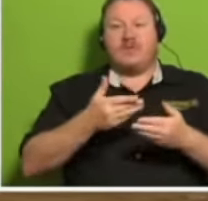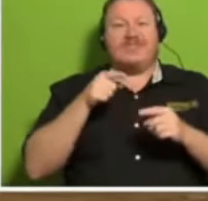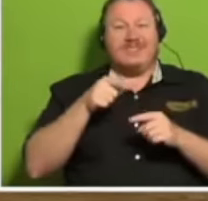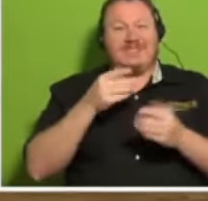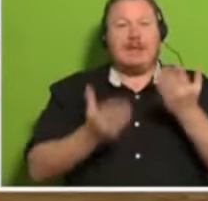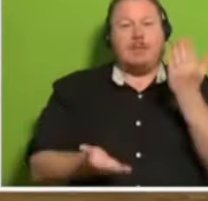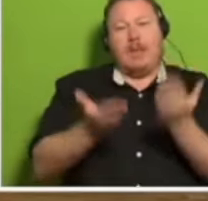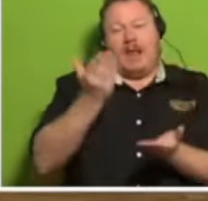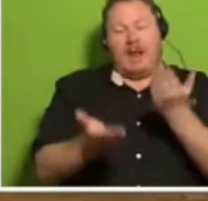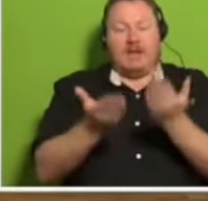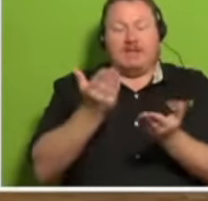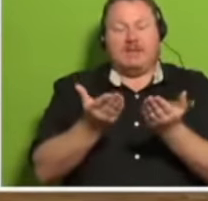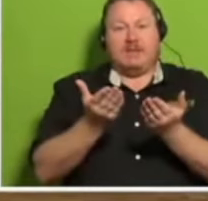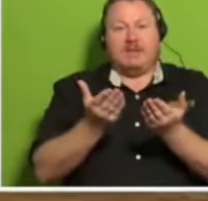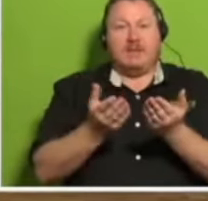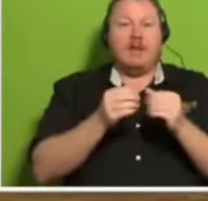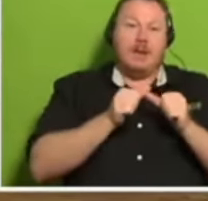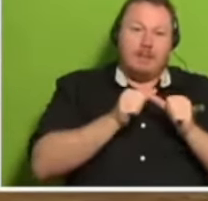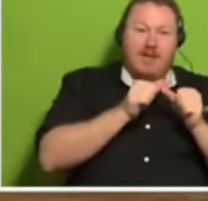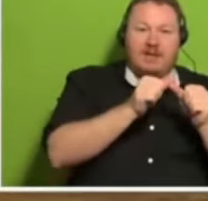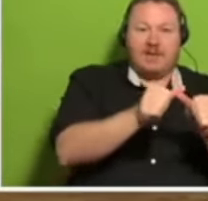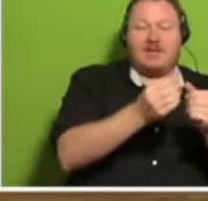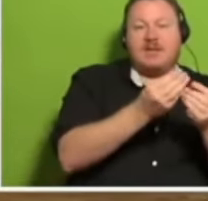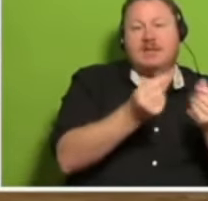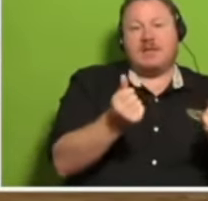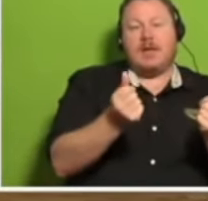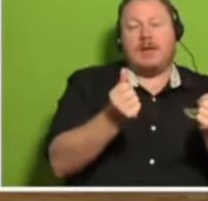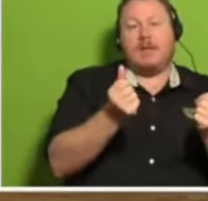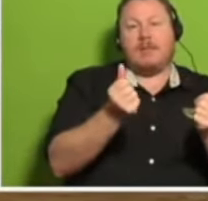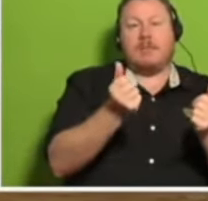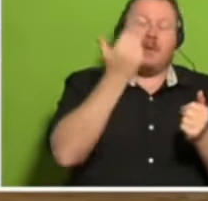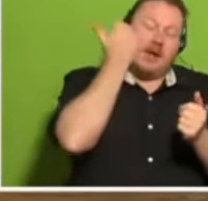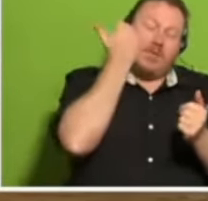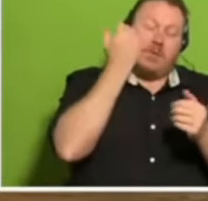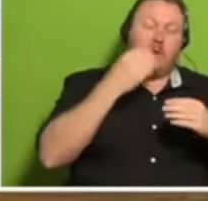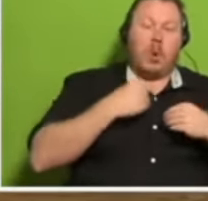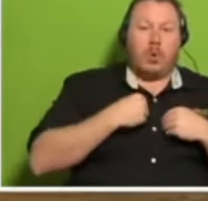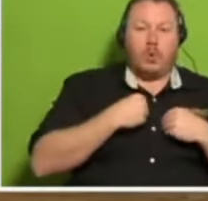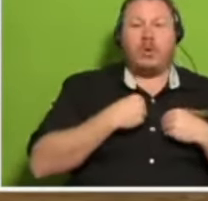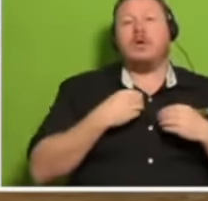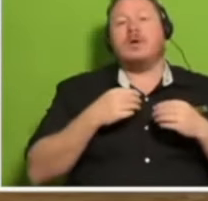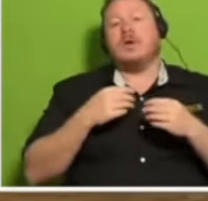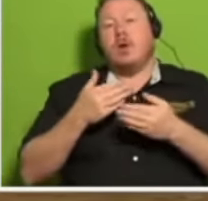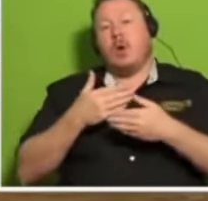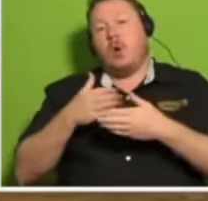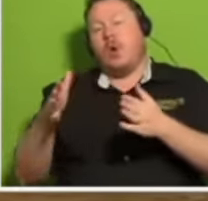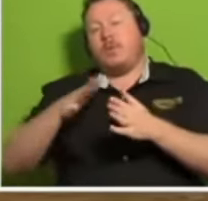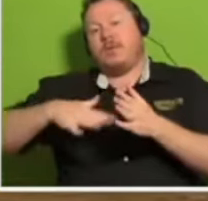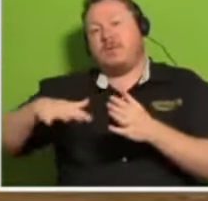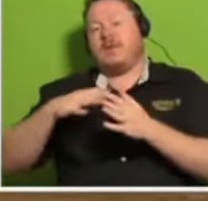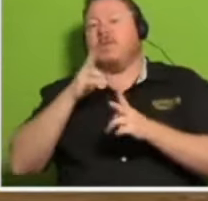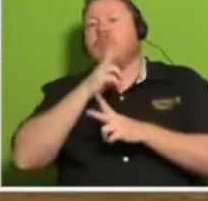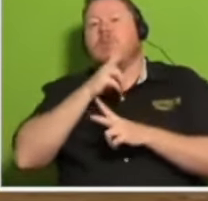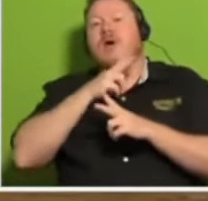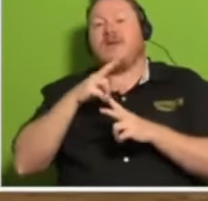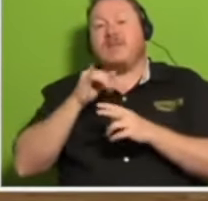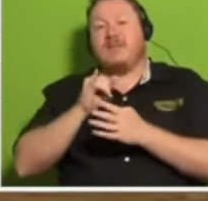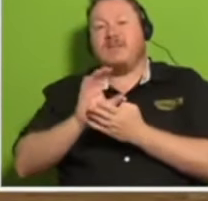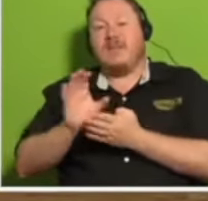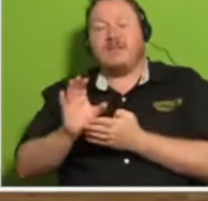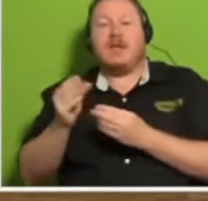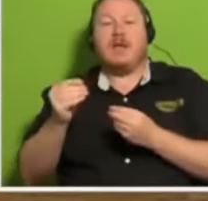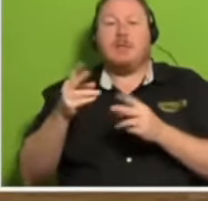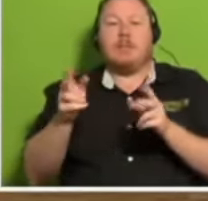right balance between maintaining some level of state ownership and opening up the space for private investments and